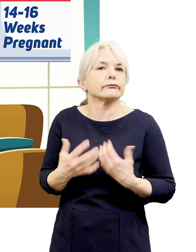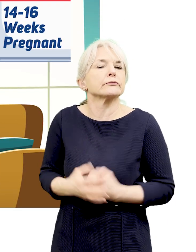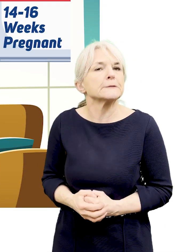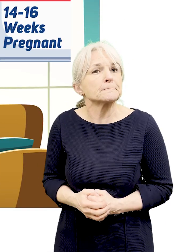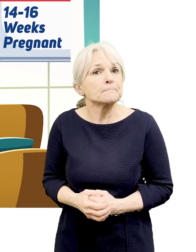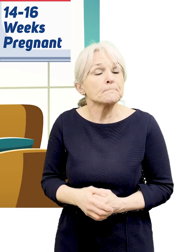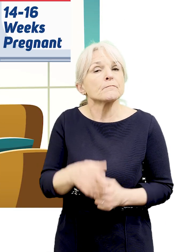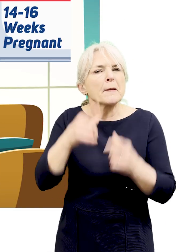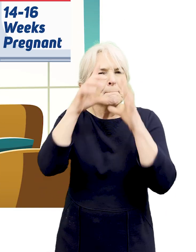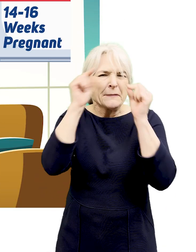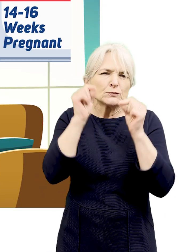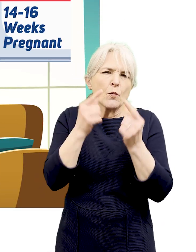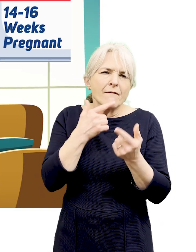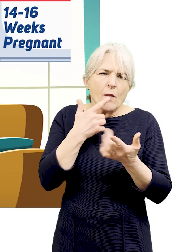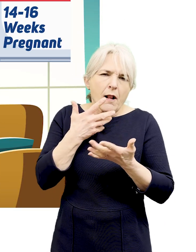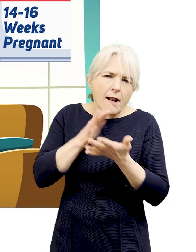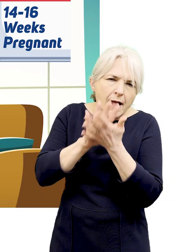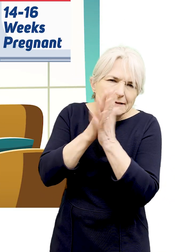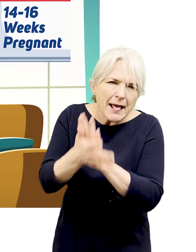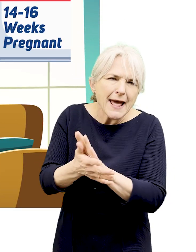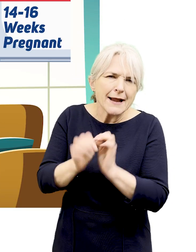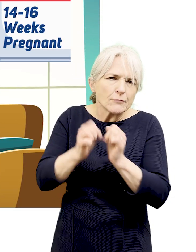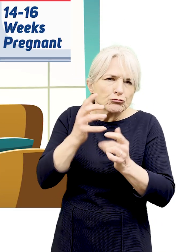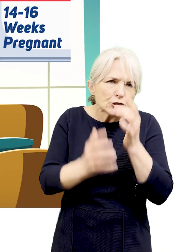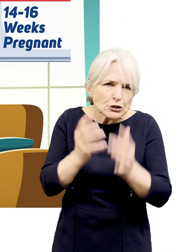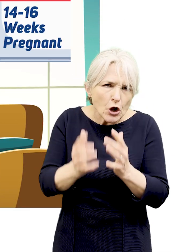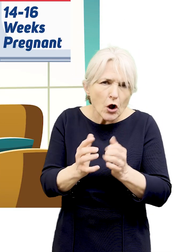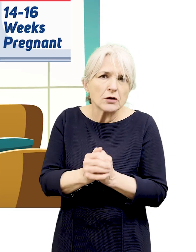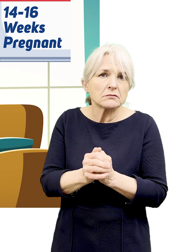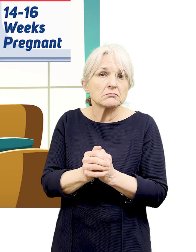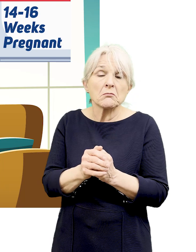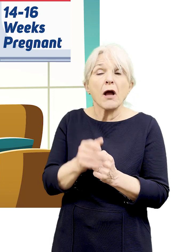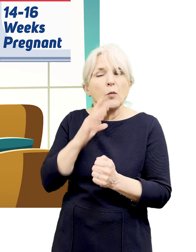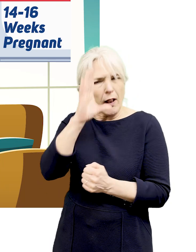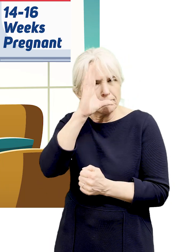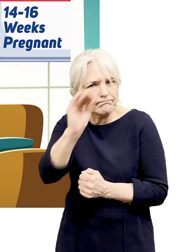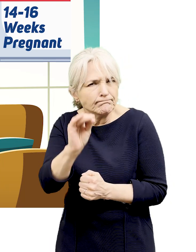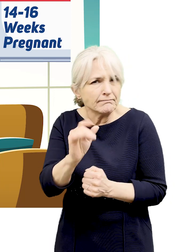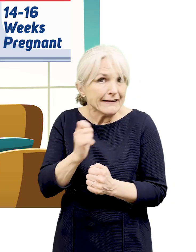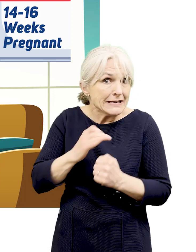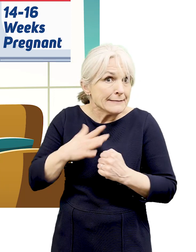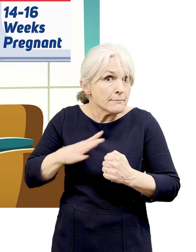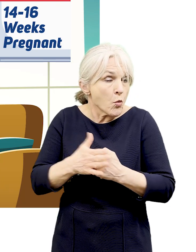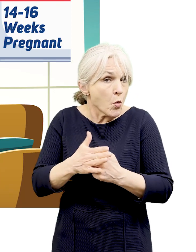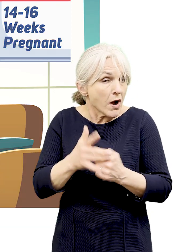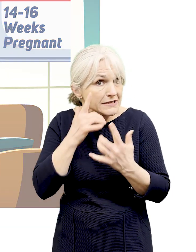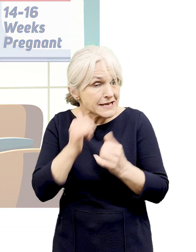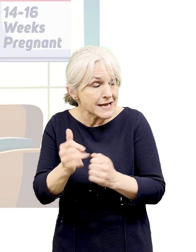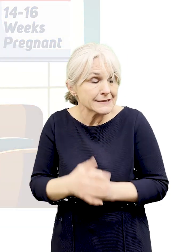A midwife will explain Nia's results to her and whether she will be offered any further tests.